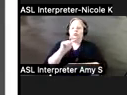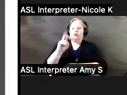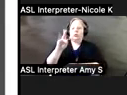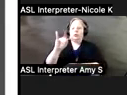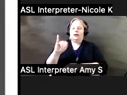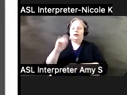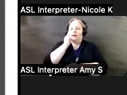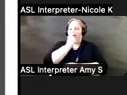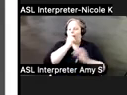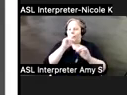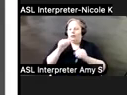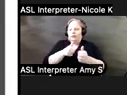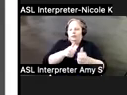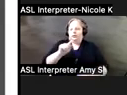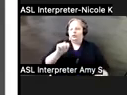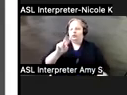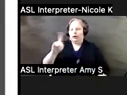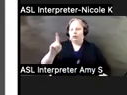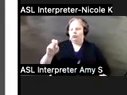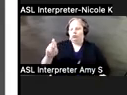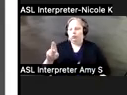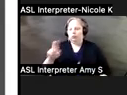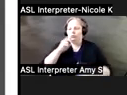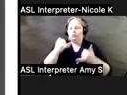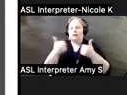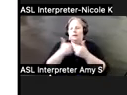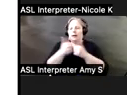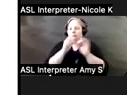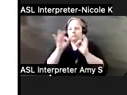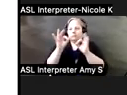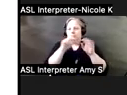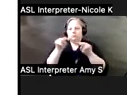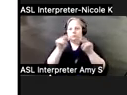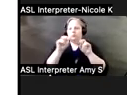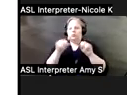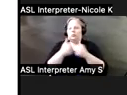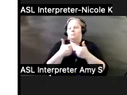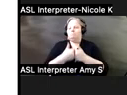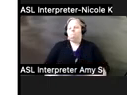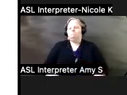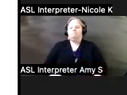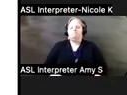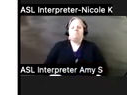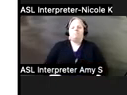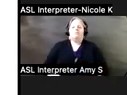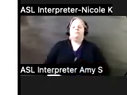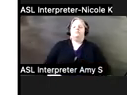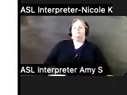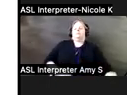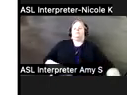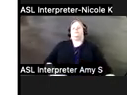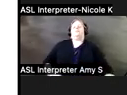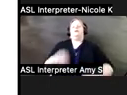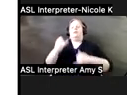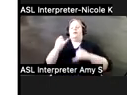eye tracking devices to allow them to play video games with their eyes. And then finally, the last option I look